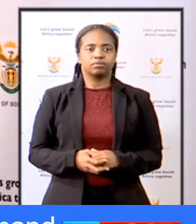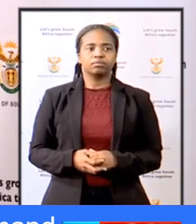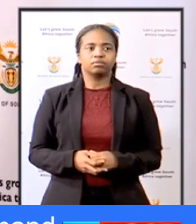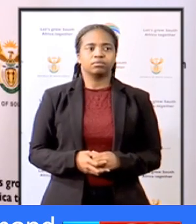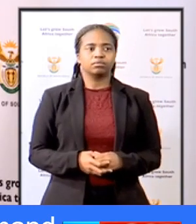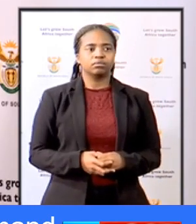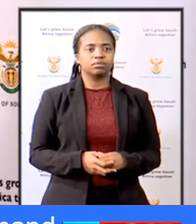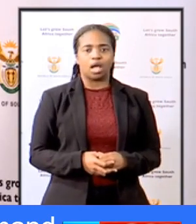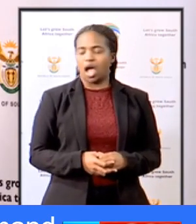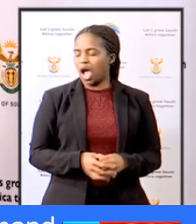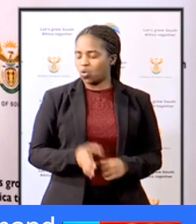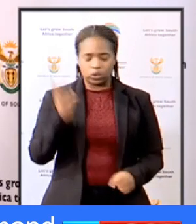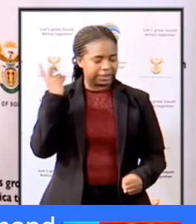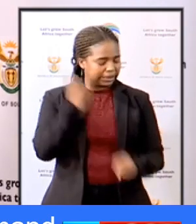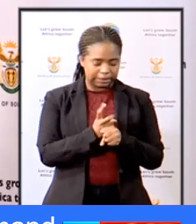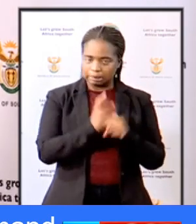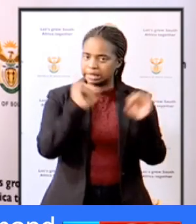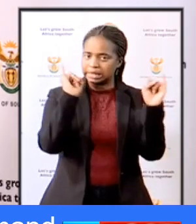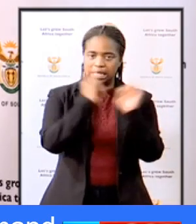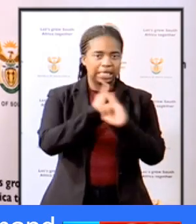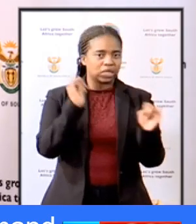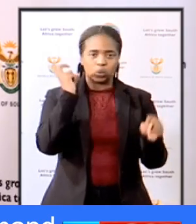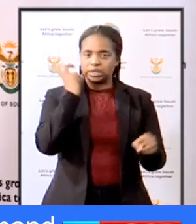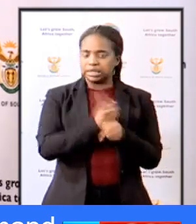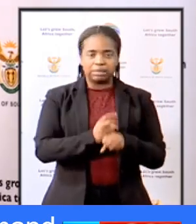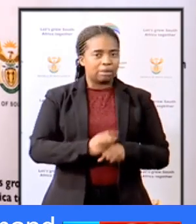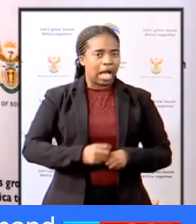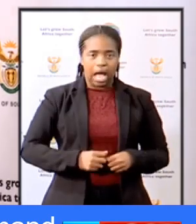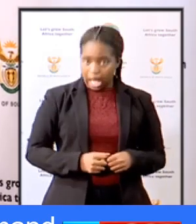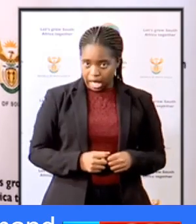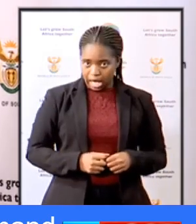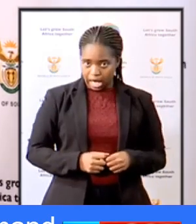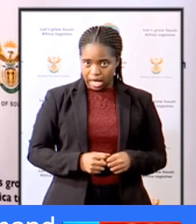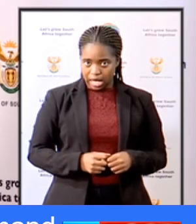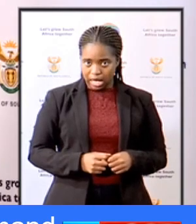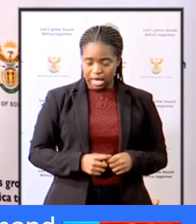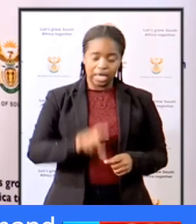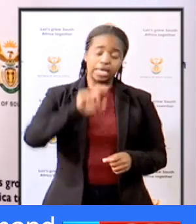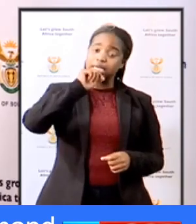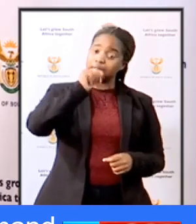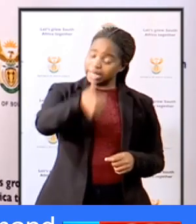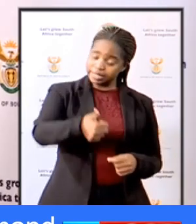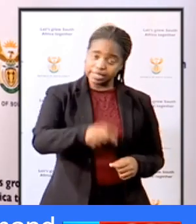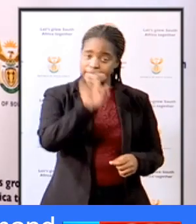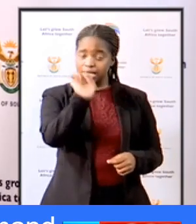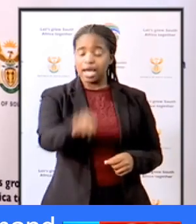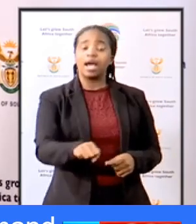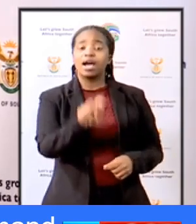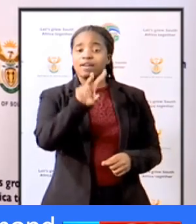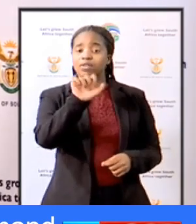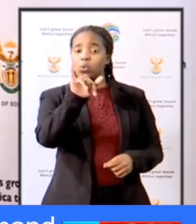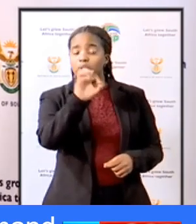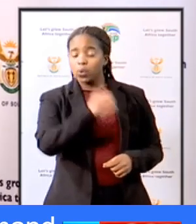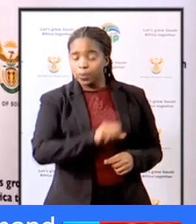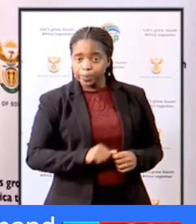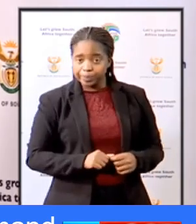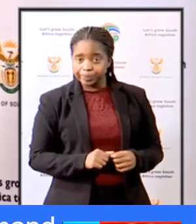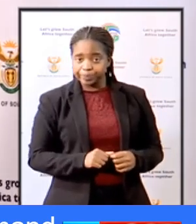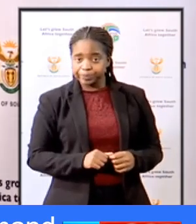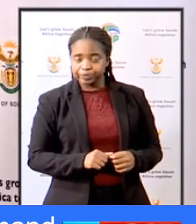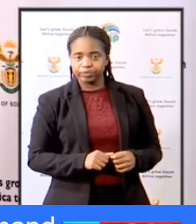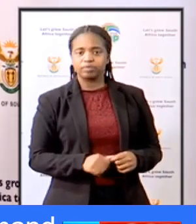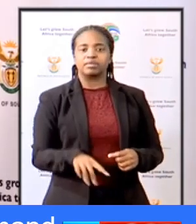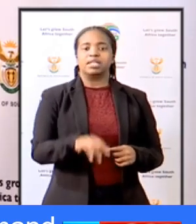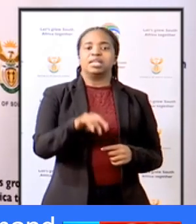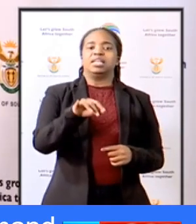Yeah, Kunzima, serious. Next. Mvuyo? Yes,